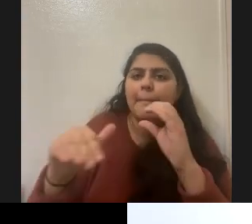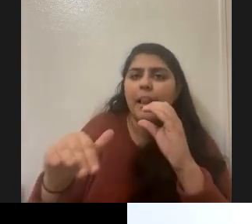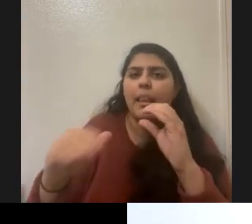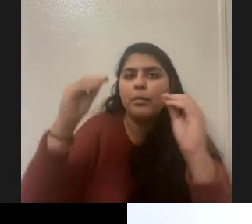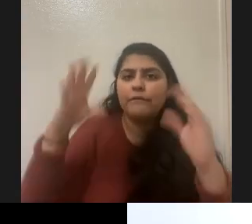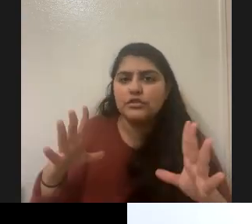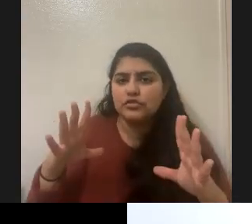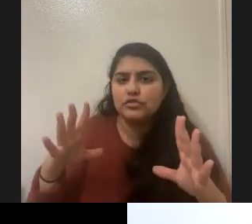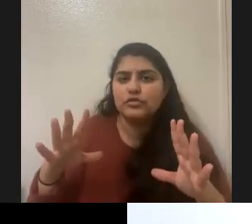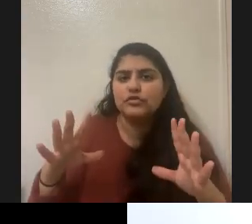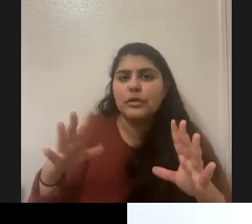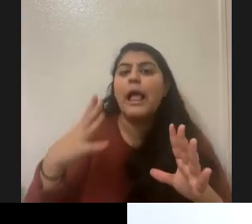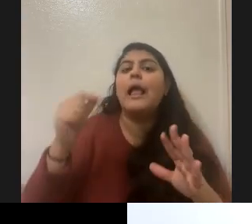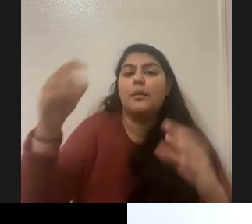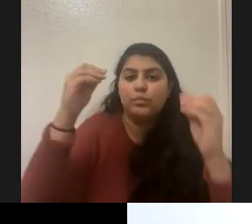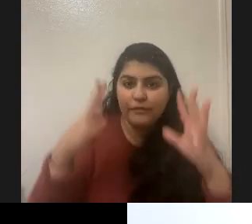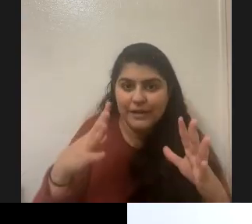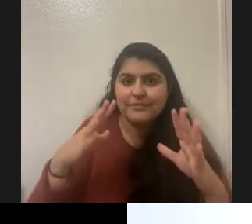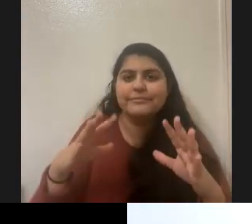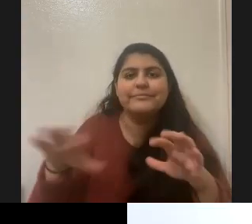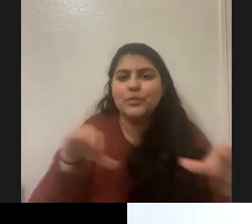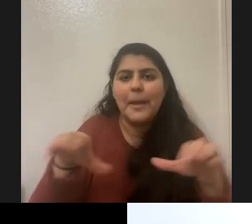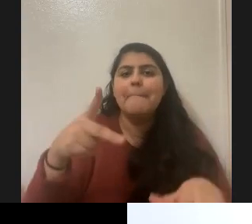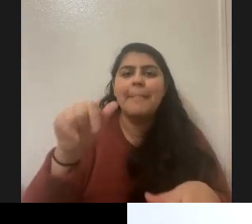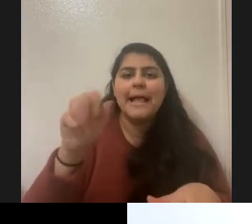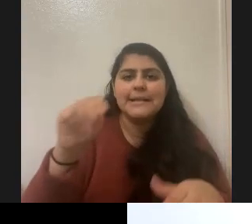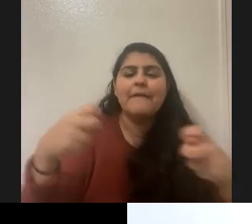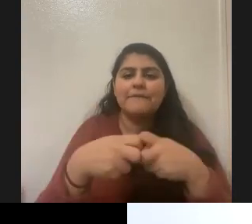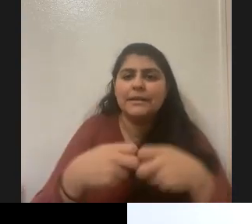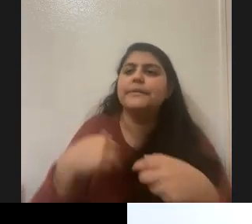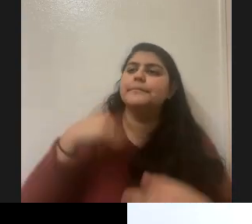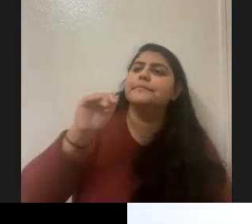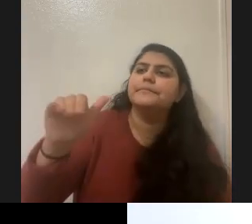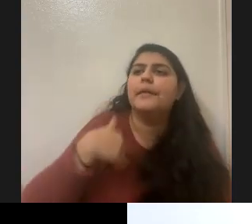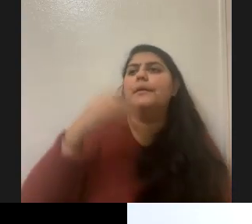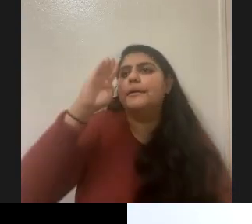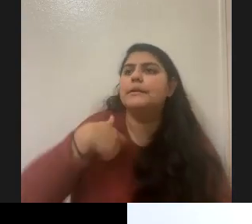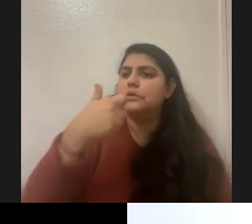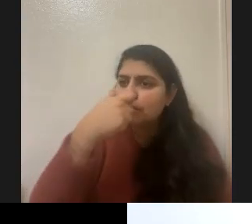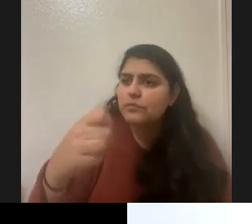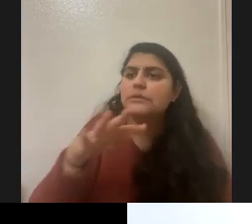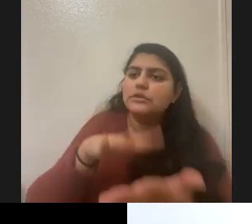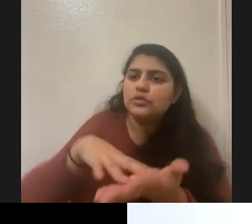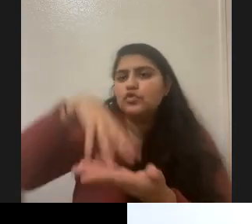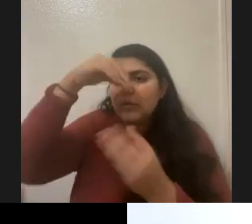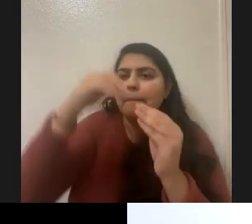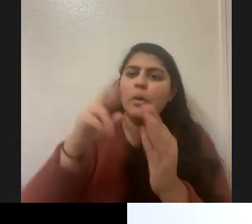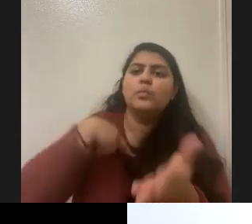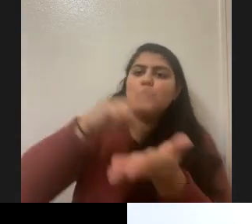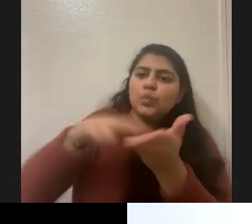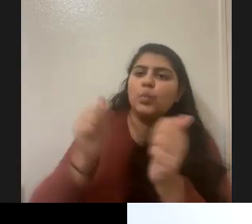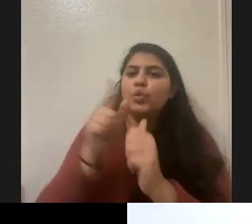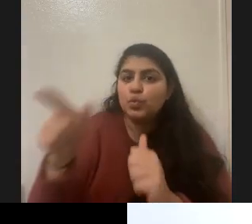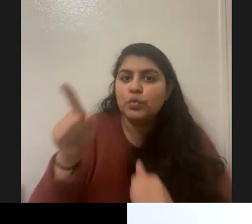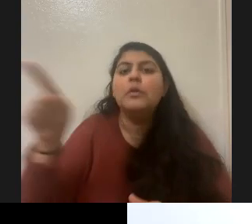was like, and that professor was doing plasma physics. And I was like, hey, I'm interested in learning more and doing research with you. And that kind of started